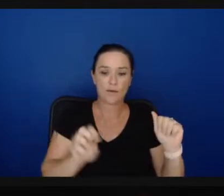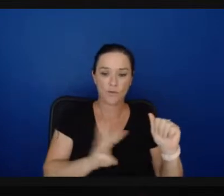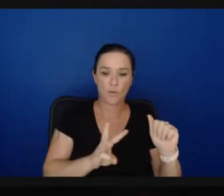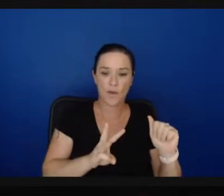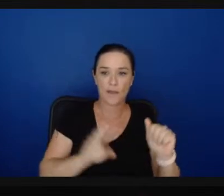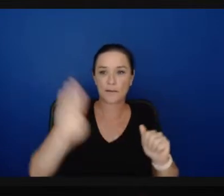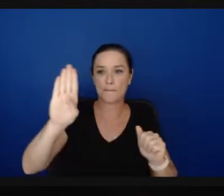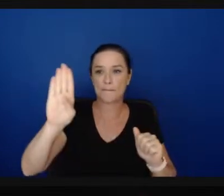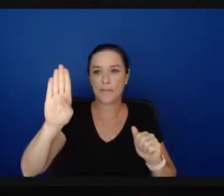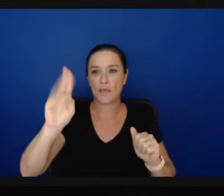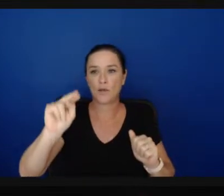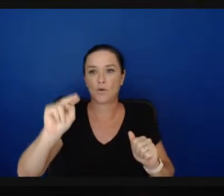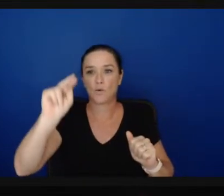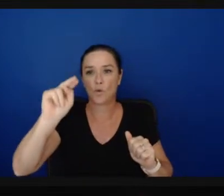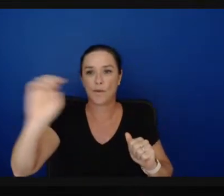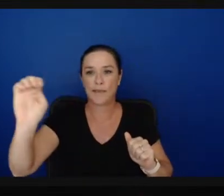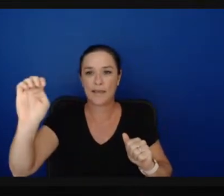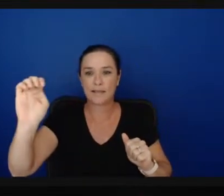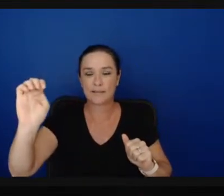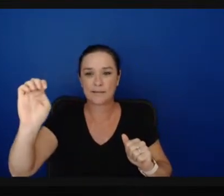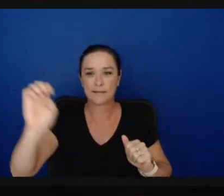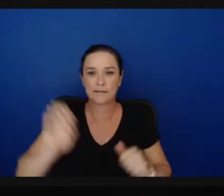northeast.